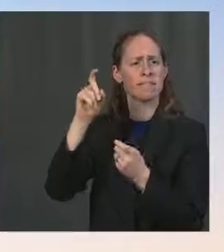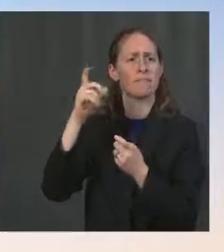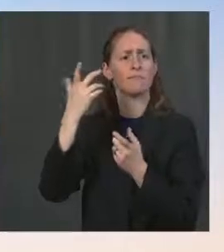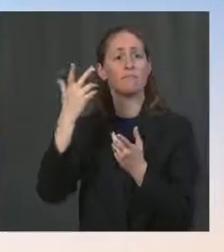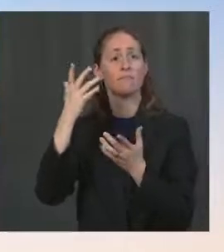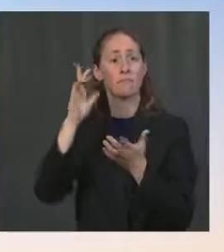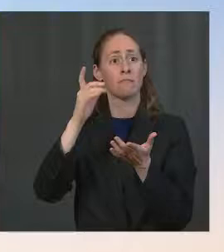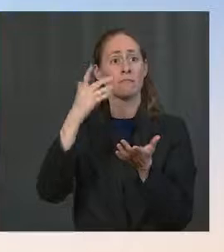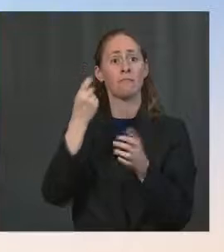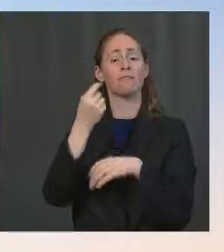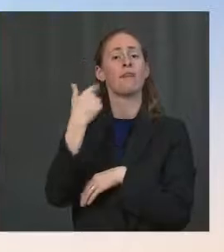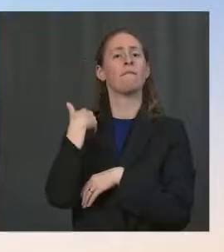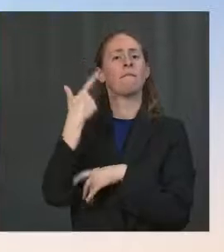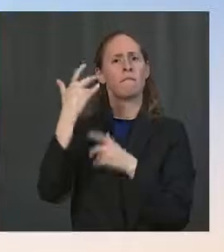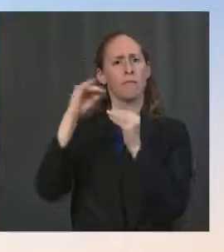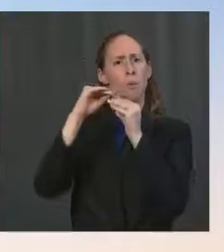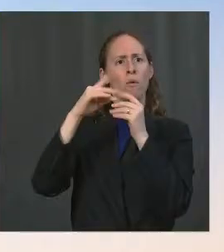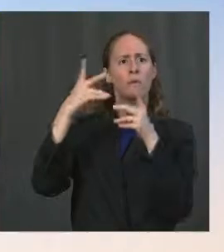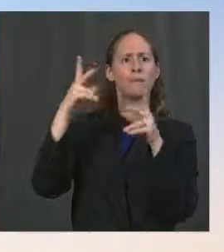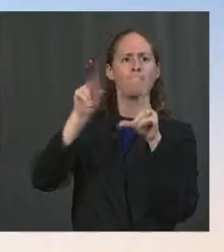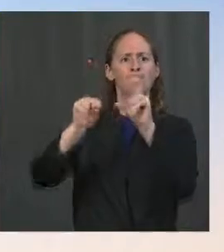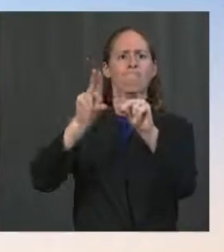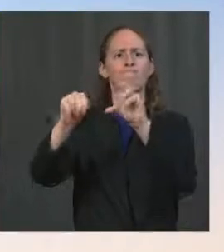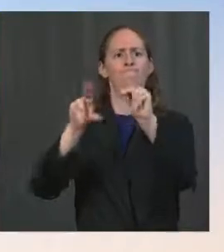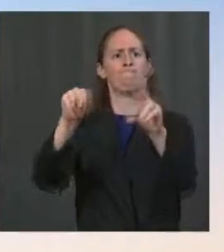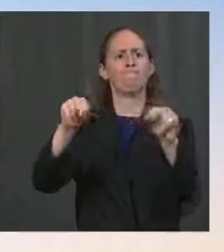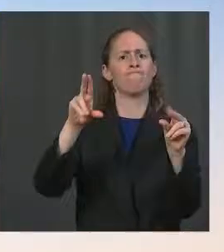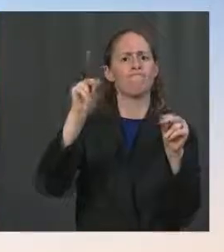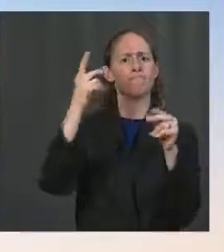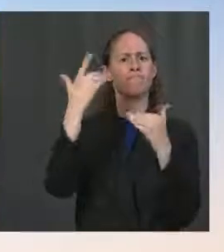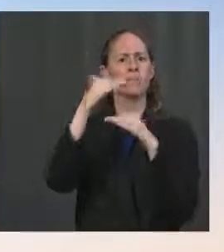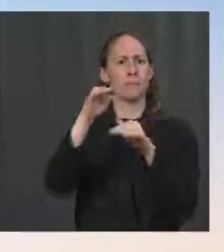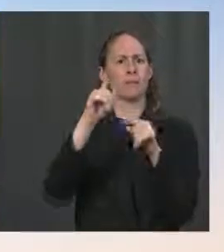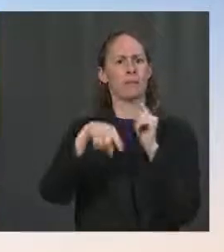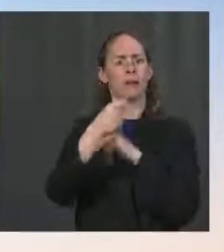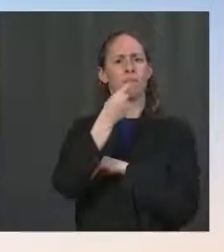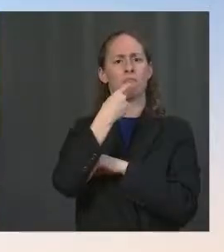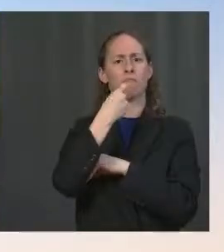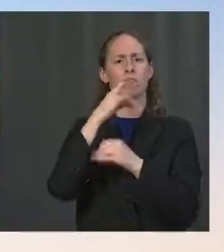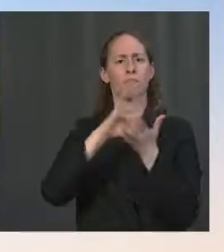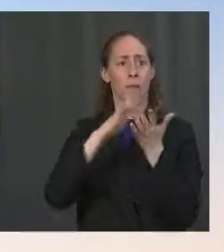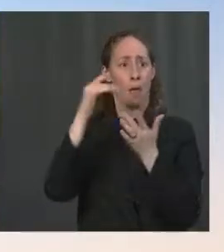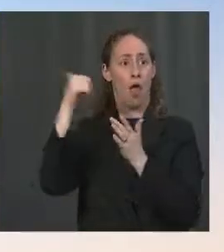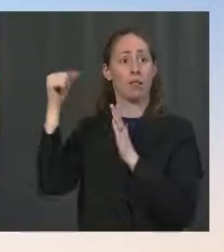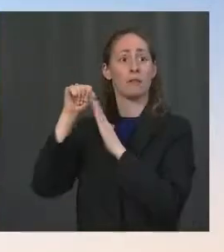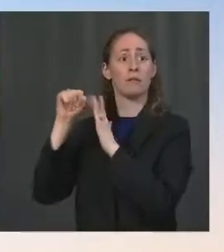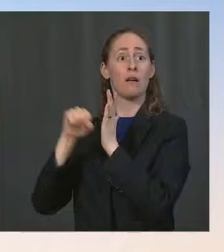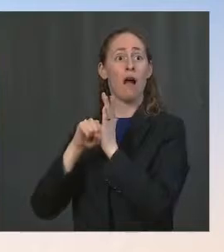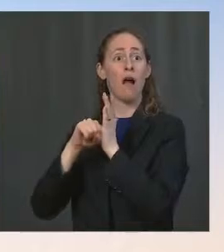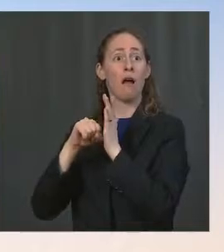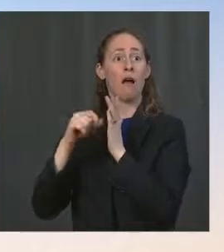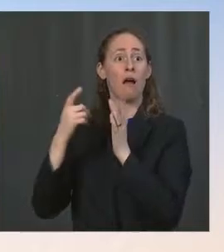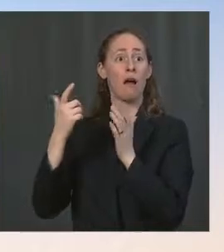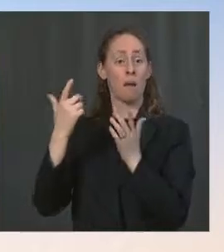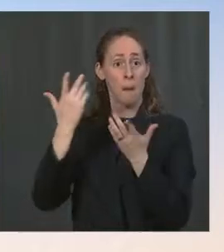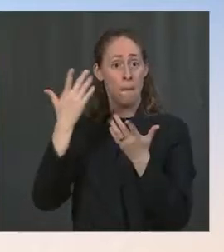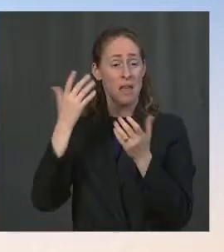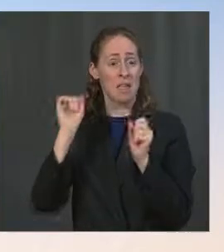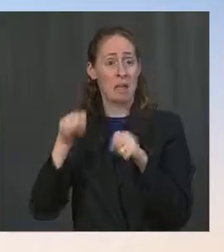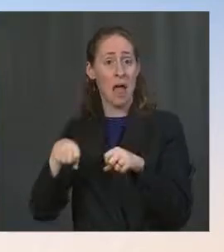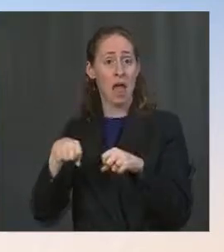as was mentioned, are expected to follow Texas's lead. Is the administration going to do that? I think that's a decision that would be made by FDA,